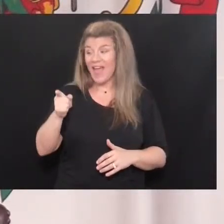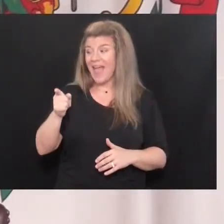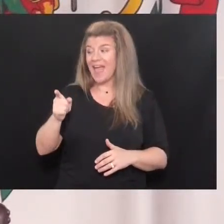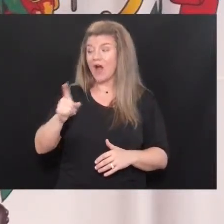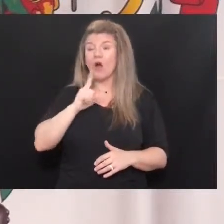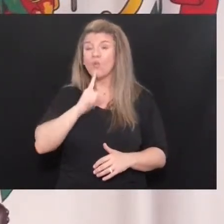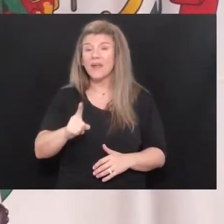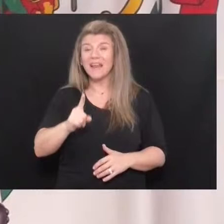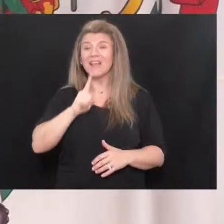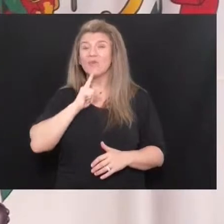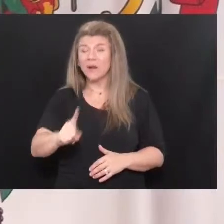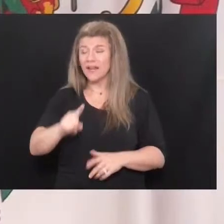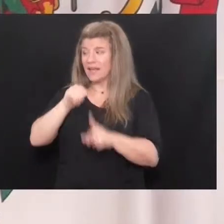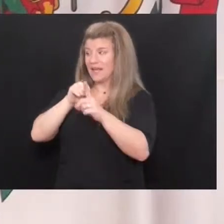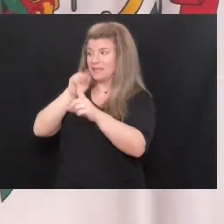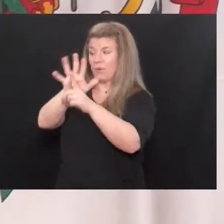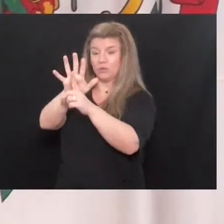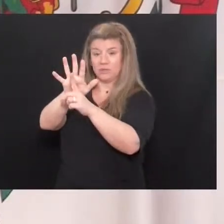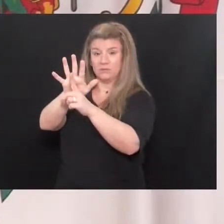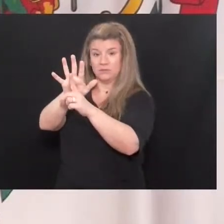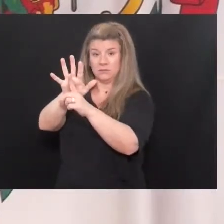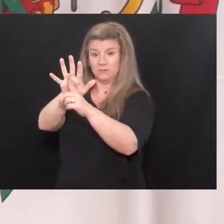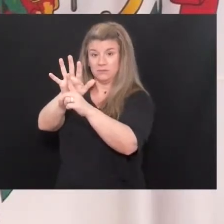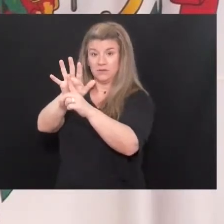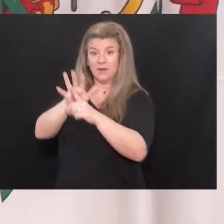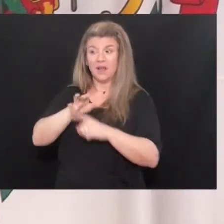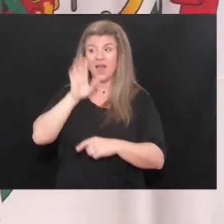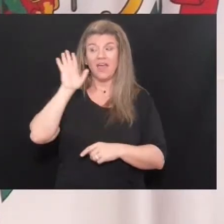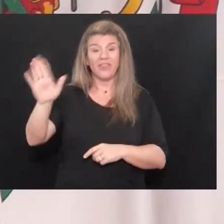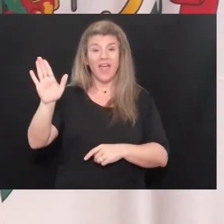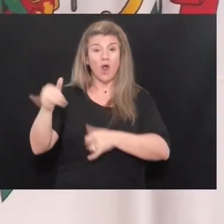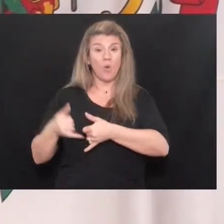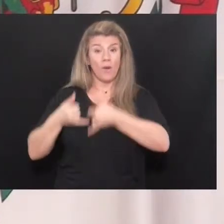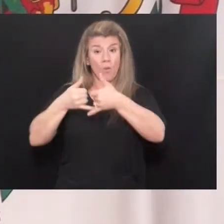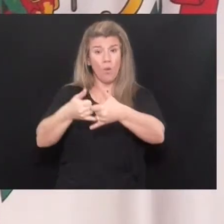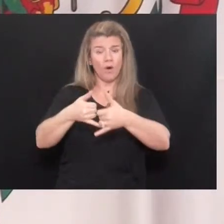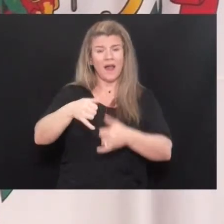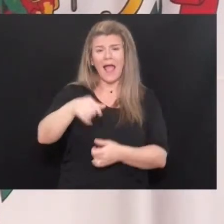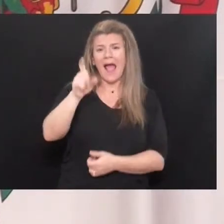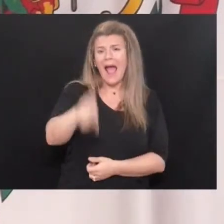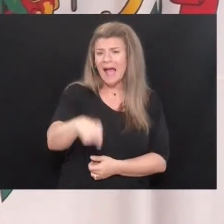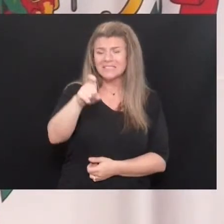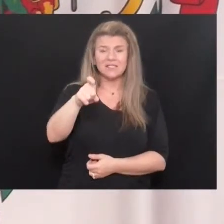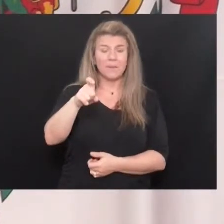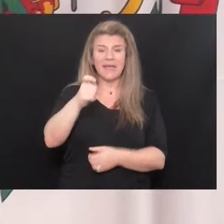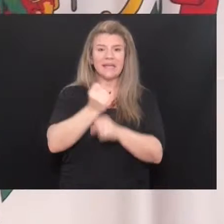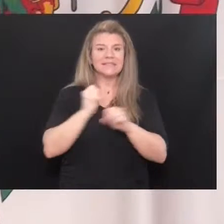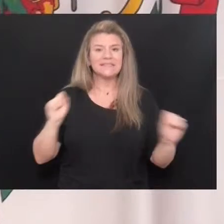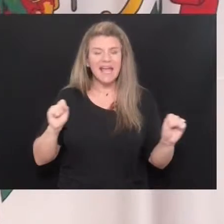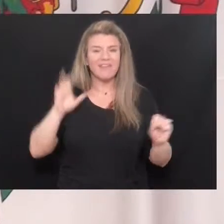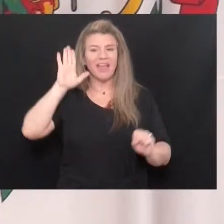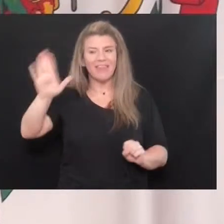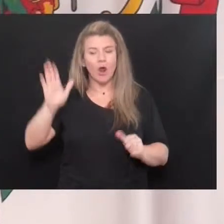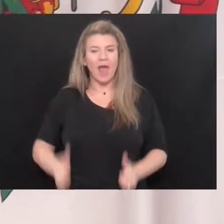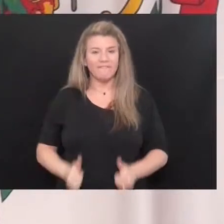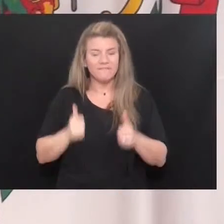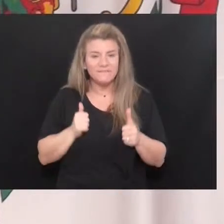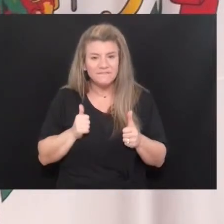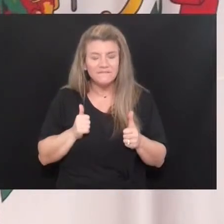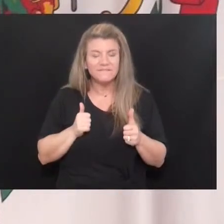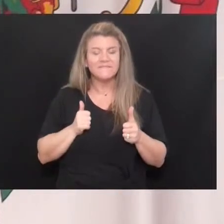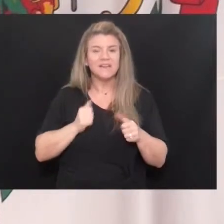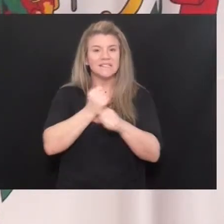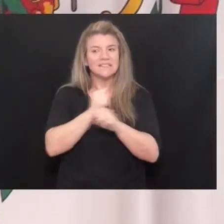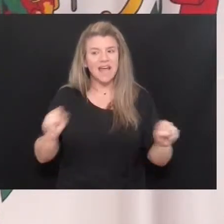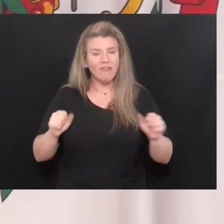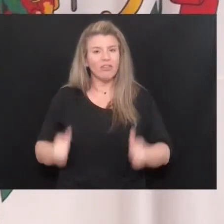really exposed. And so their reward has to be saving their life, saving the